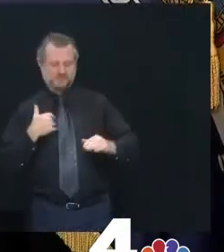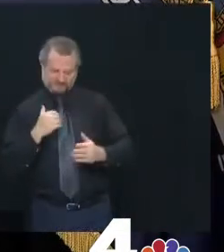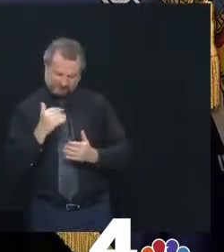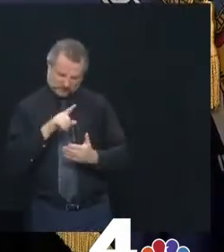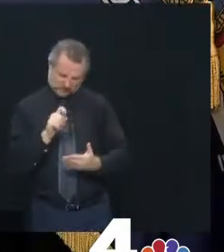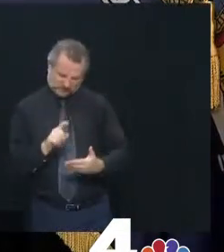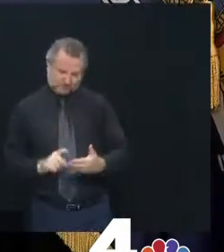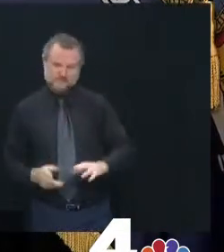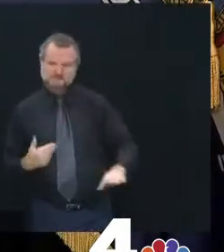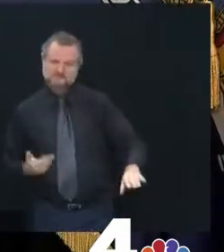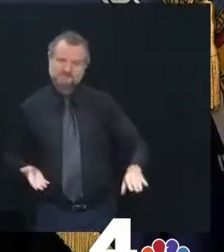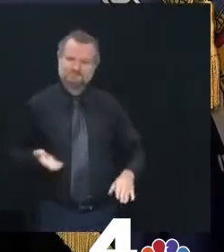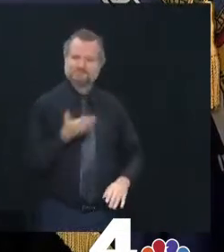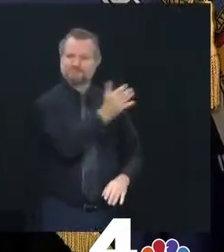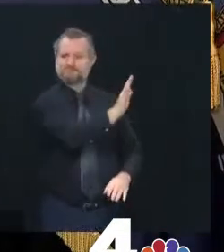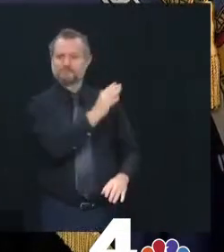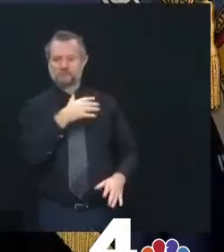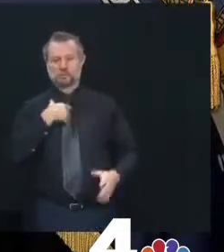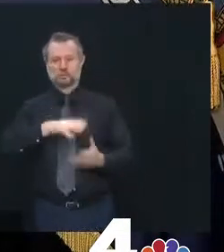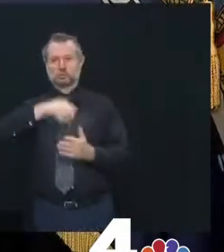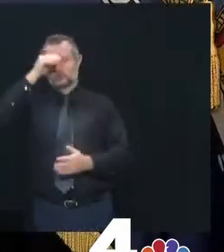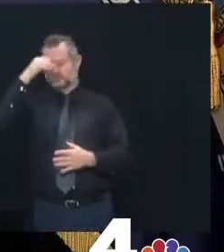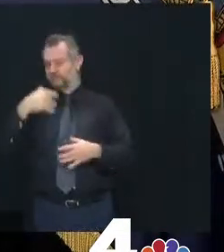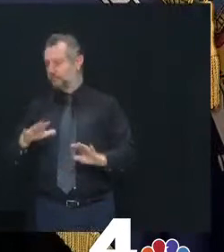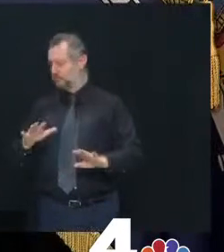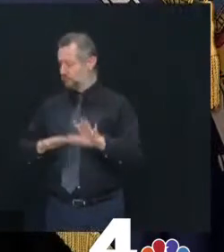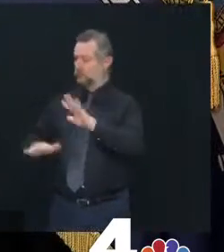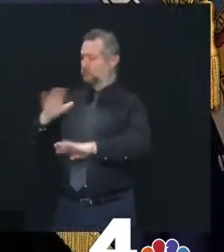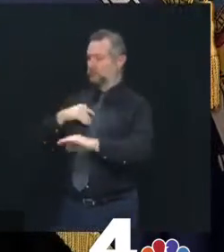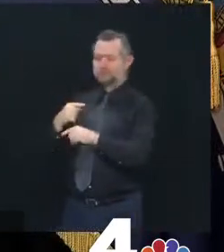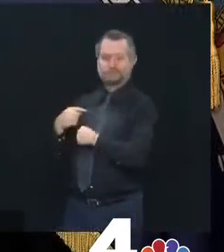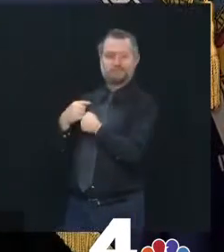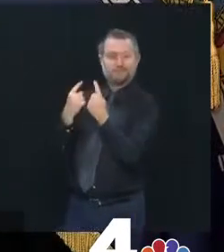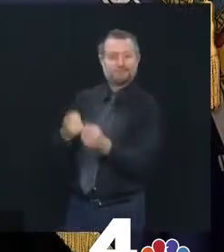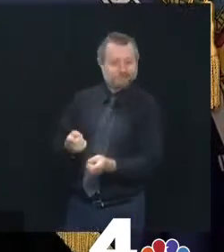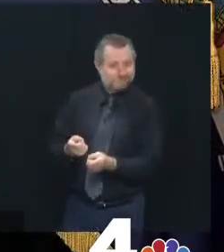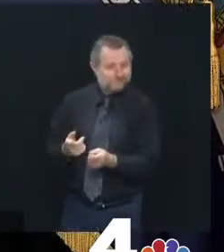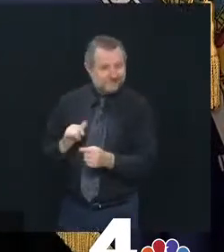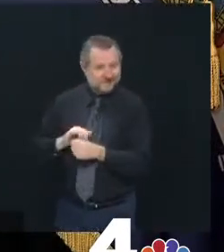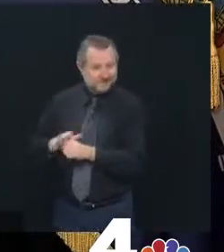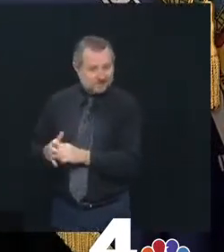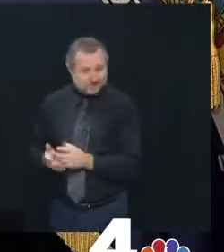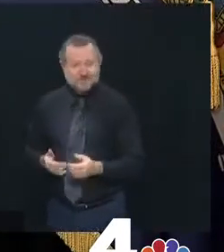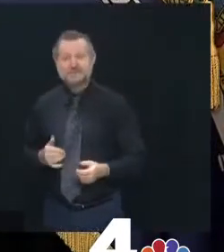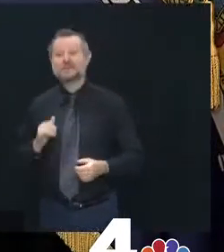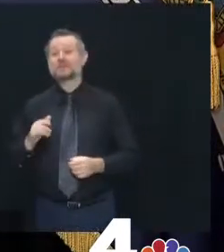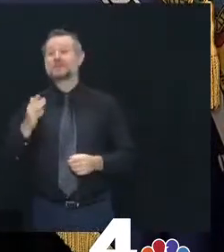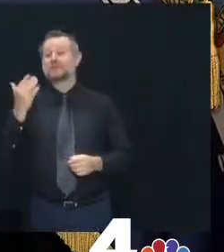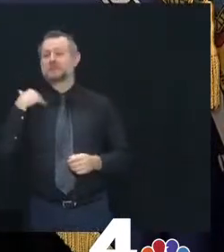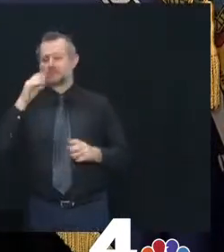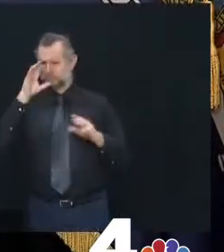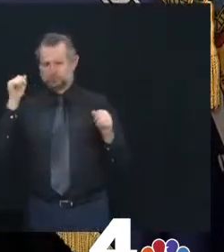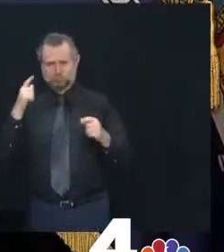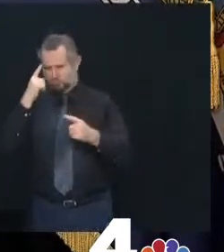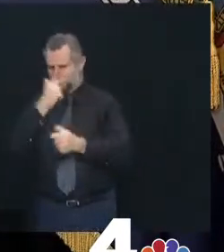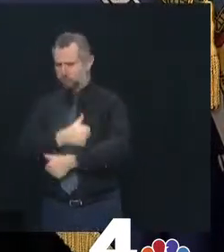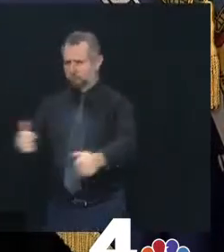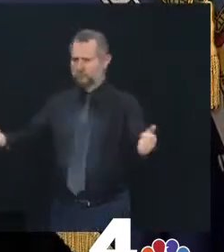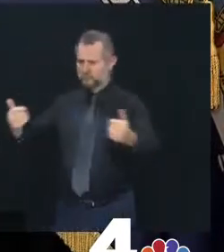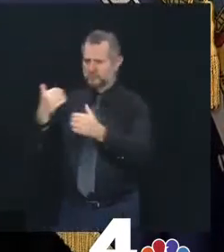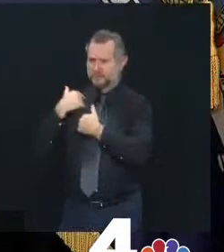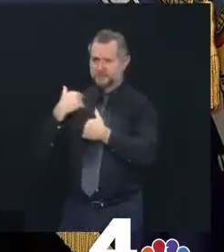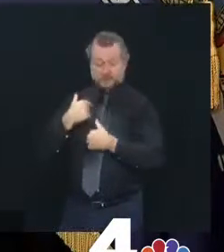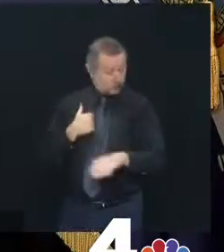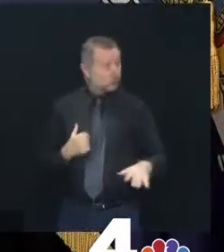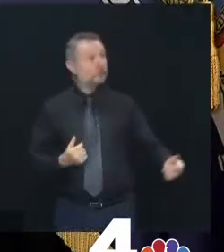because the governors now know it's going to turn to them, right? They know how this story works because they've gone through it. It's not going to be